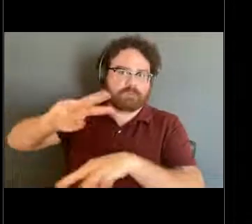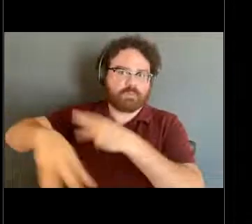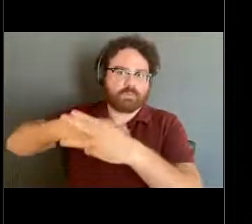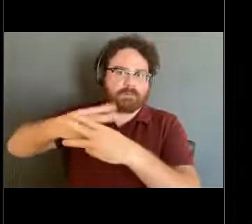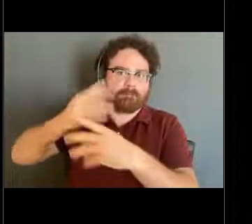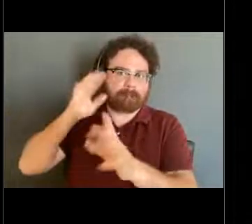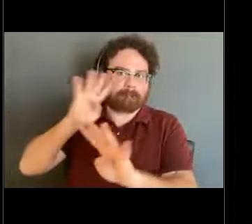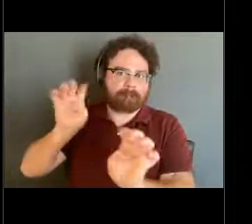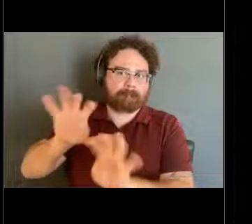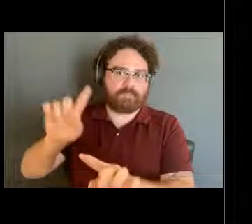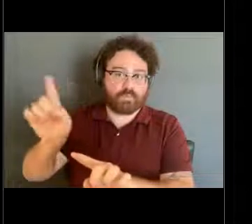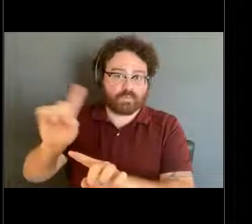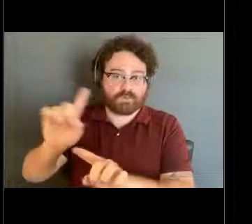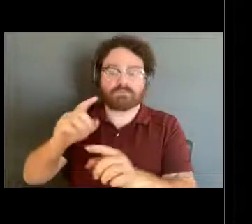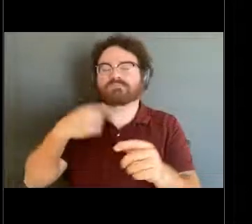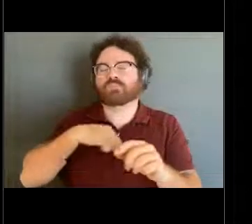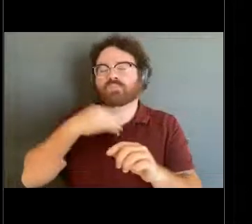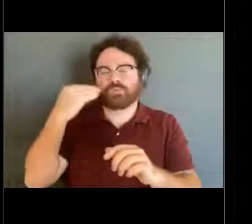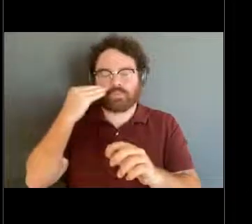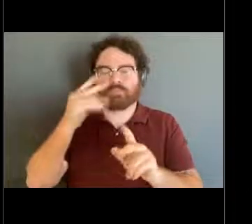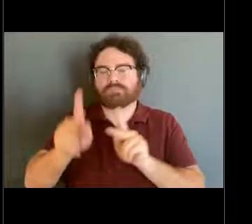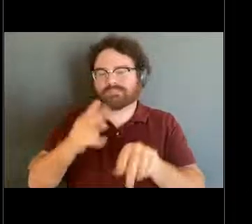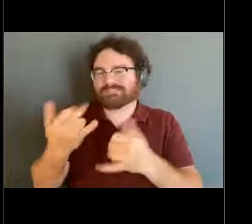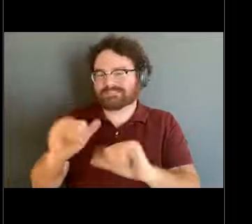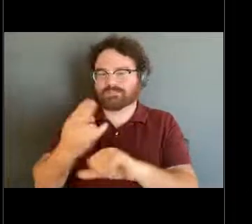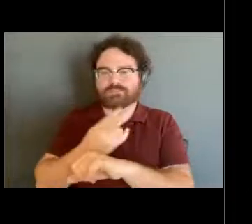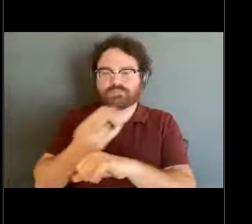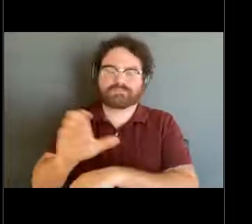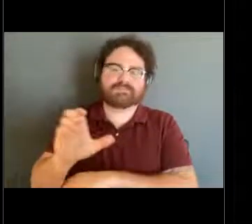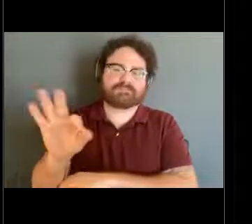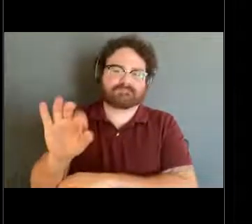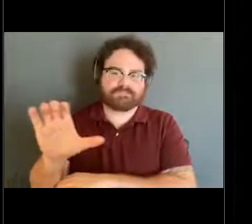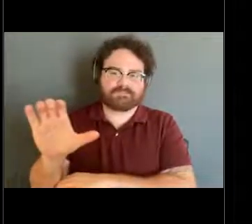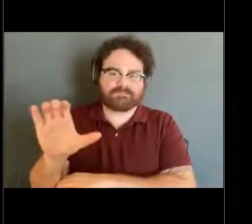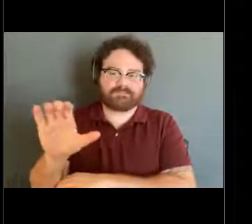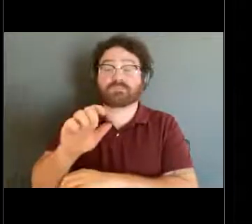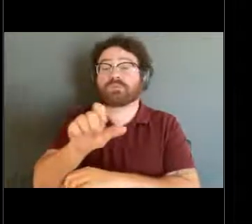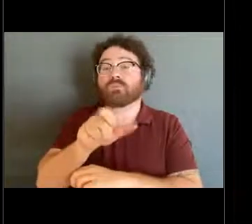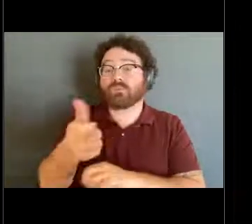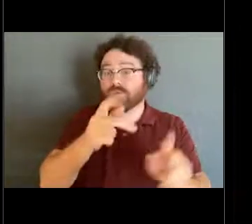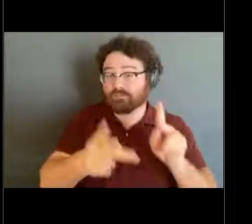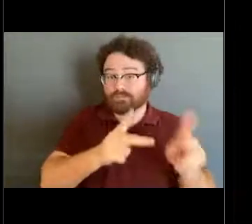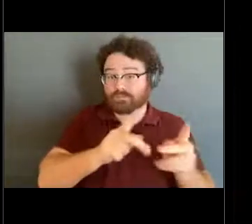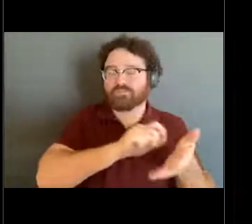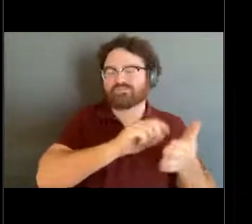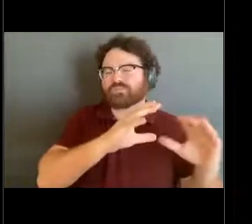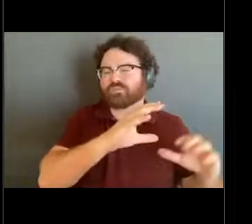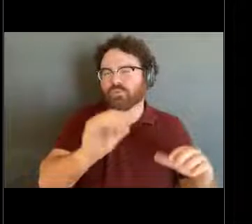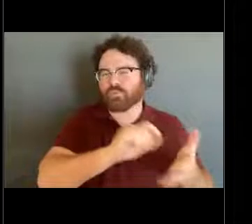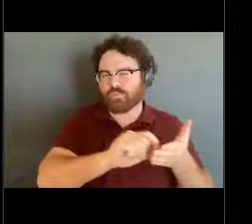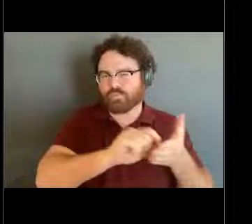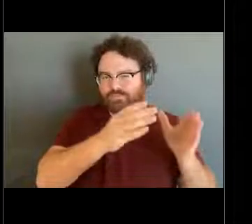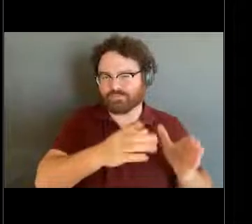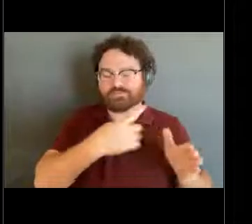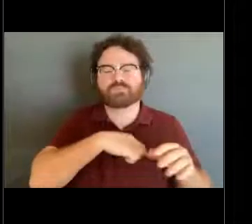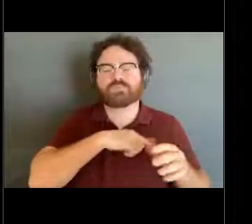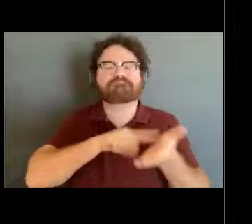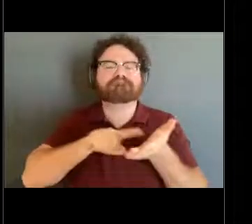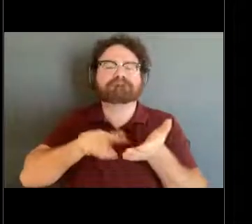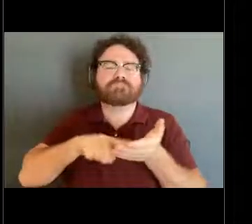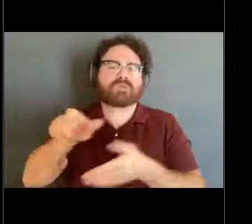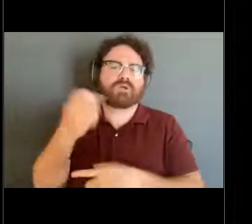of a number of highly capable colleagues listed as co-authors, we explored alternative possibilities other than the most striking one, that the